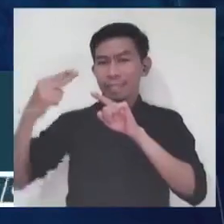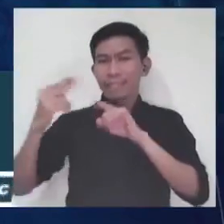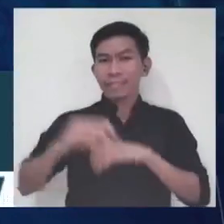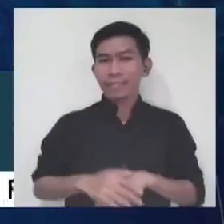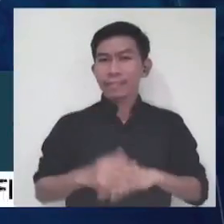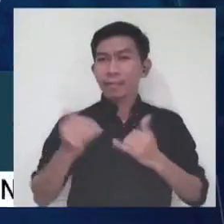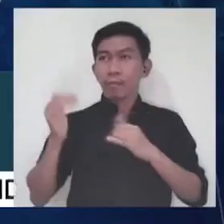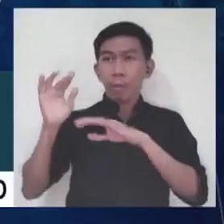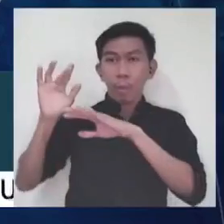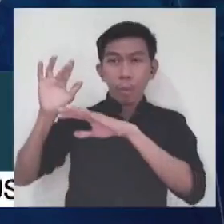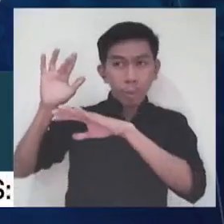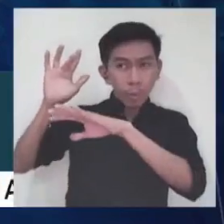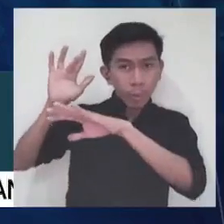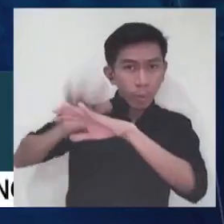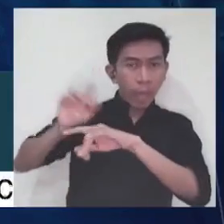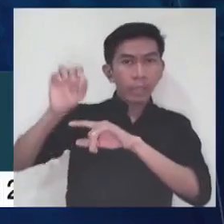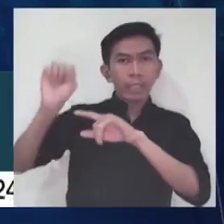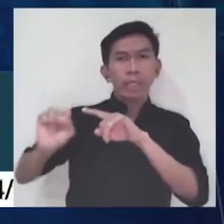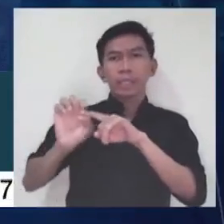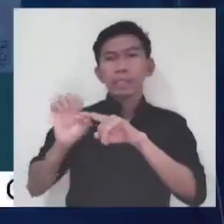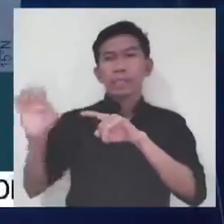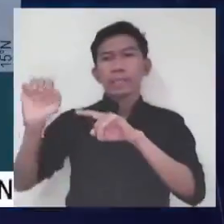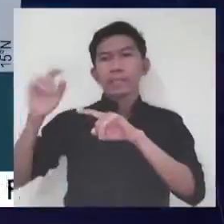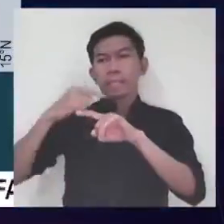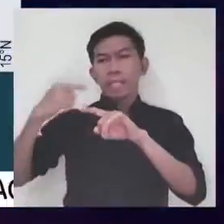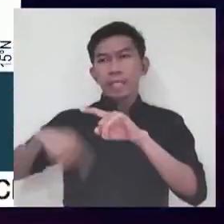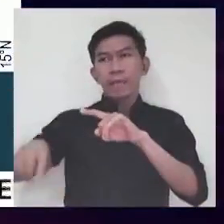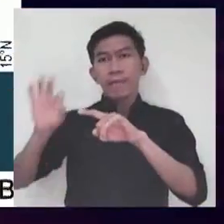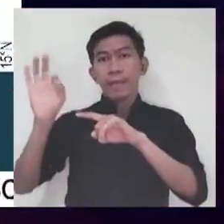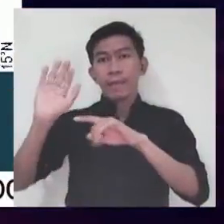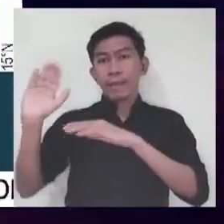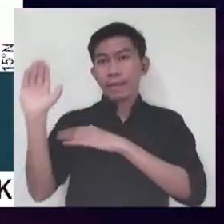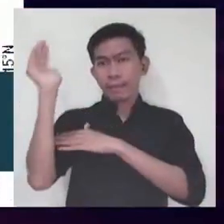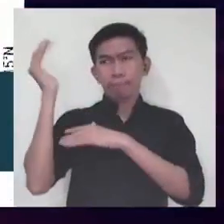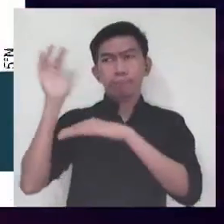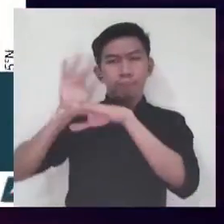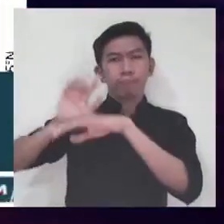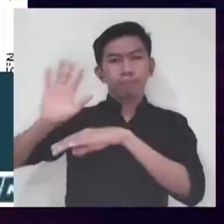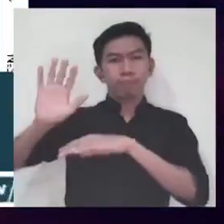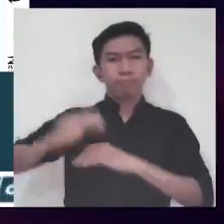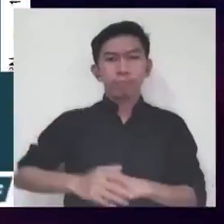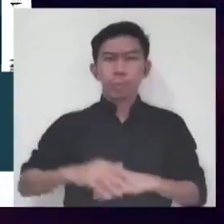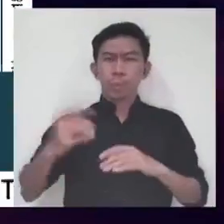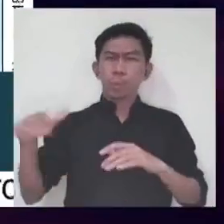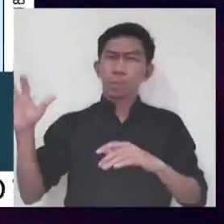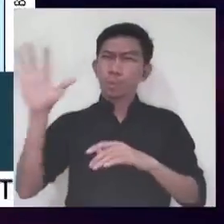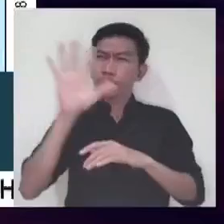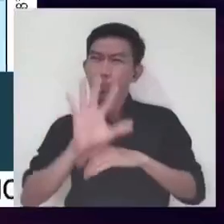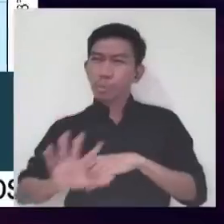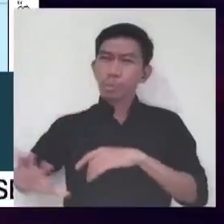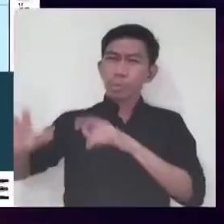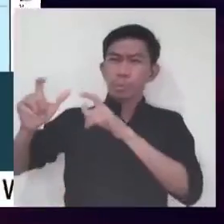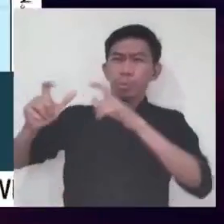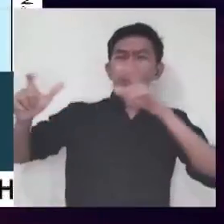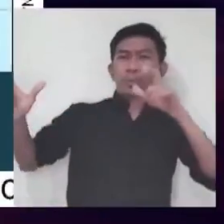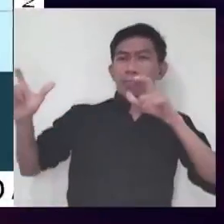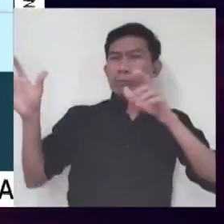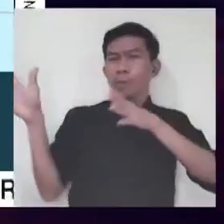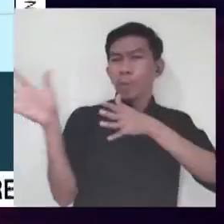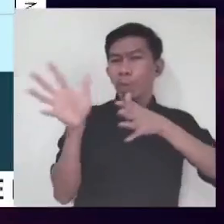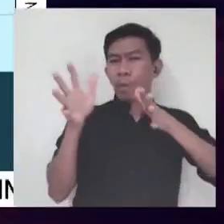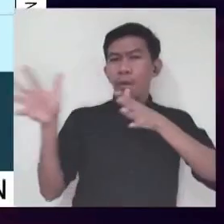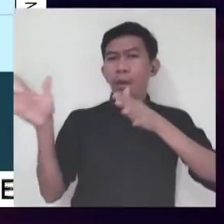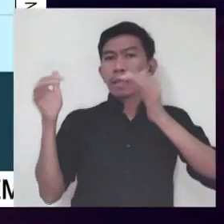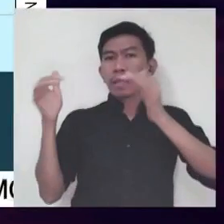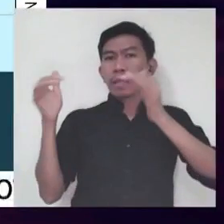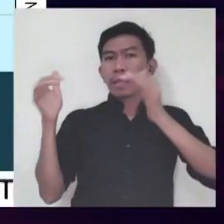landfall over southeastern China Friday morning. Due to the sheer size of its wind field, signal number 2 remains hoisted over